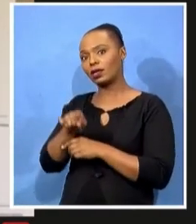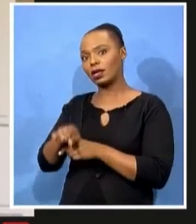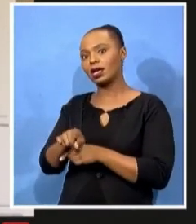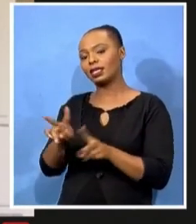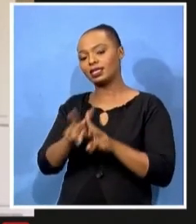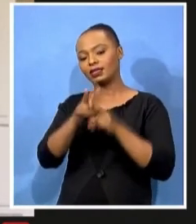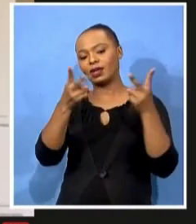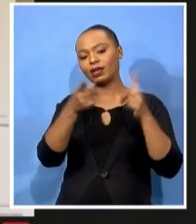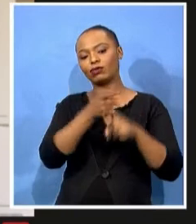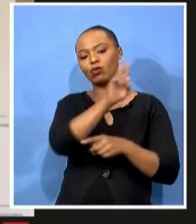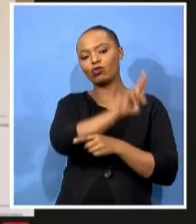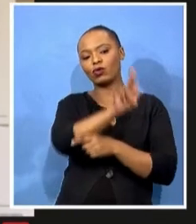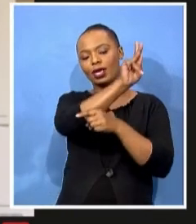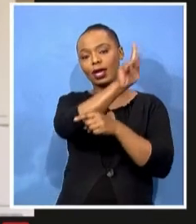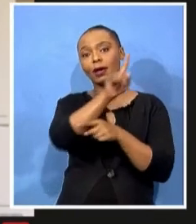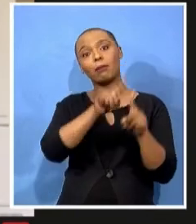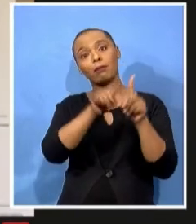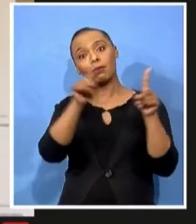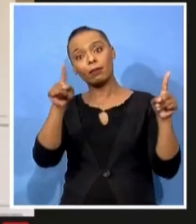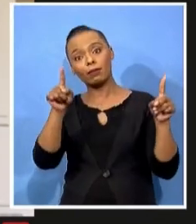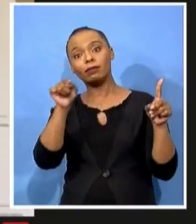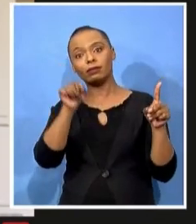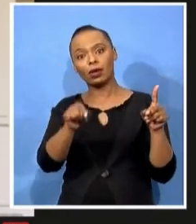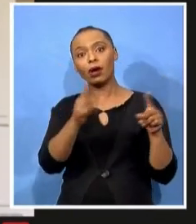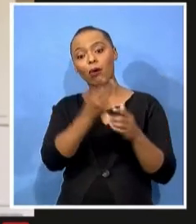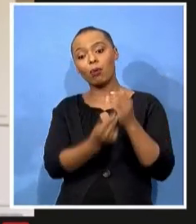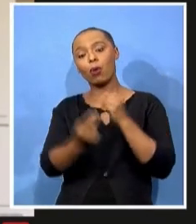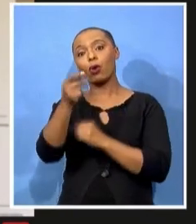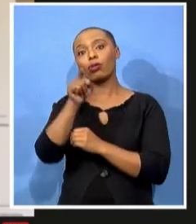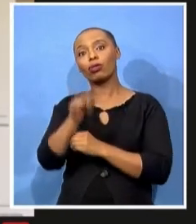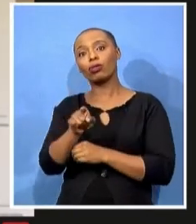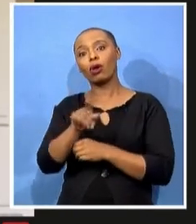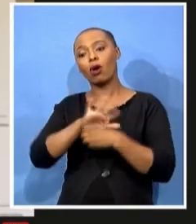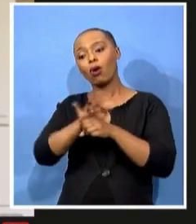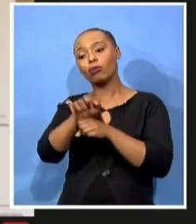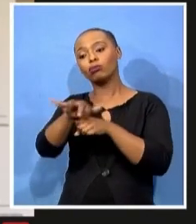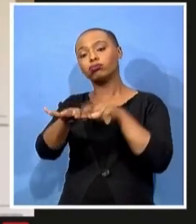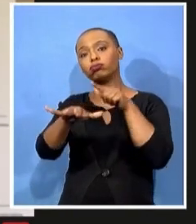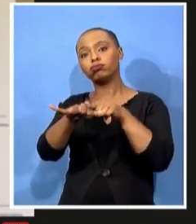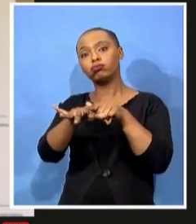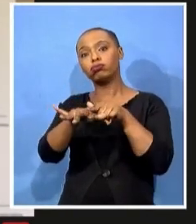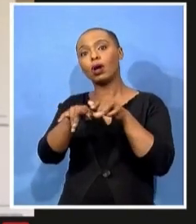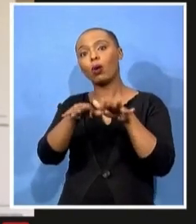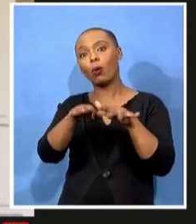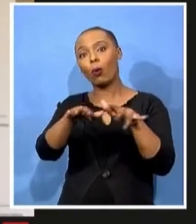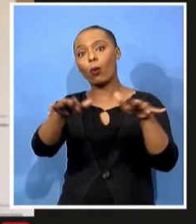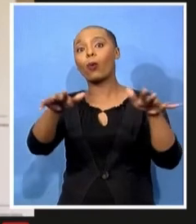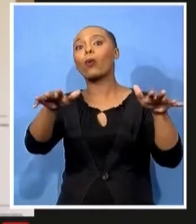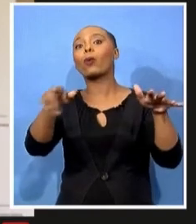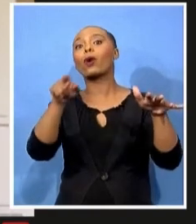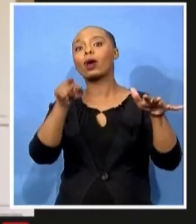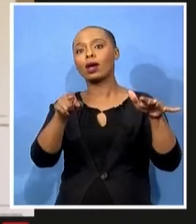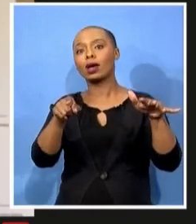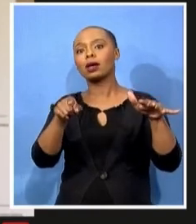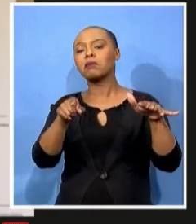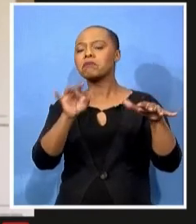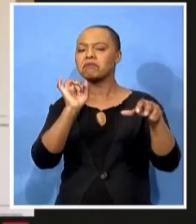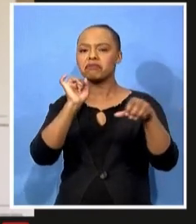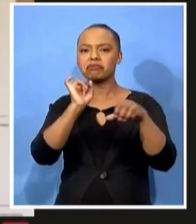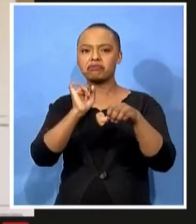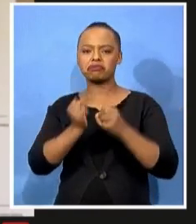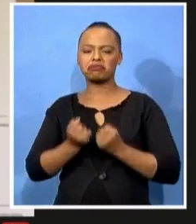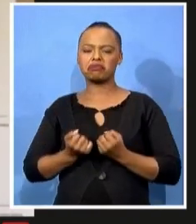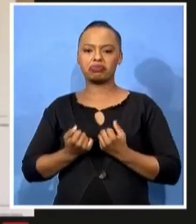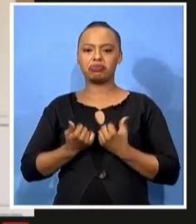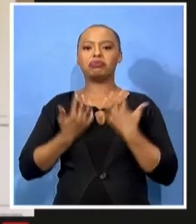the variants seem to be equally highly transmissible, and therefore the similarity